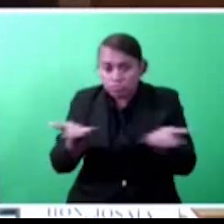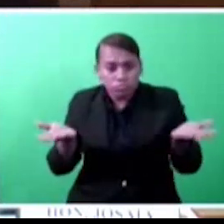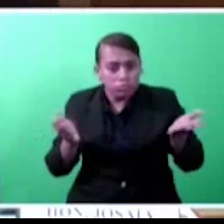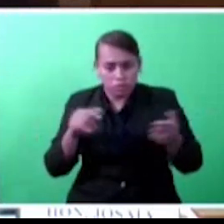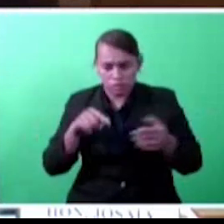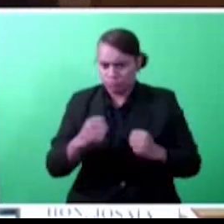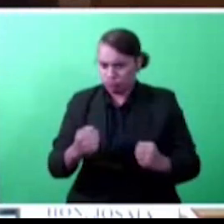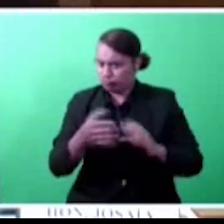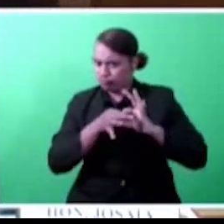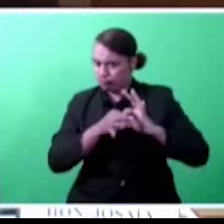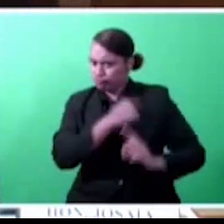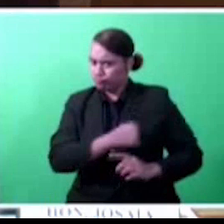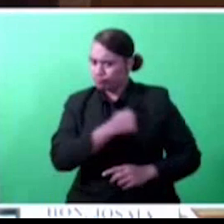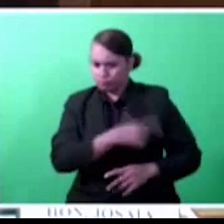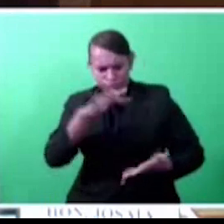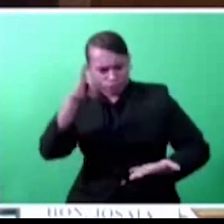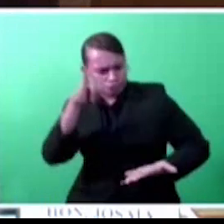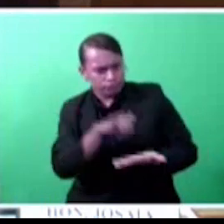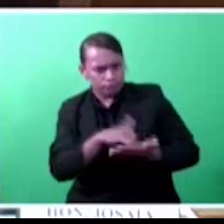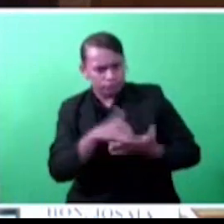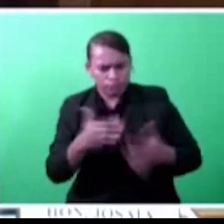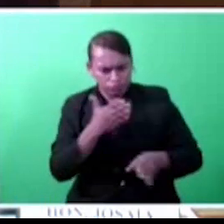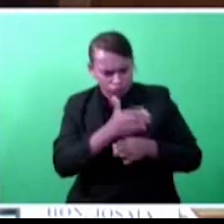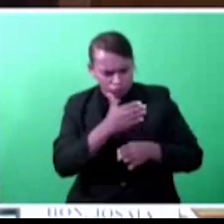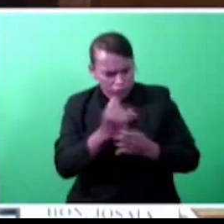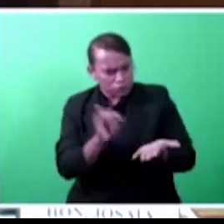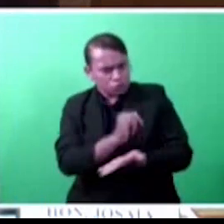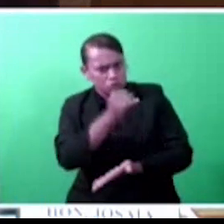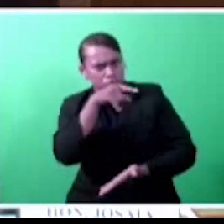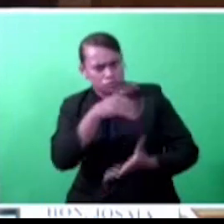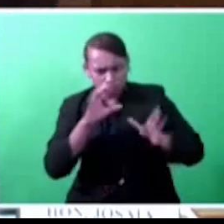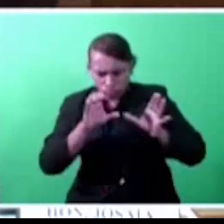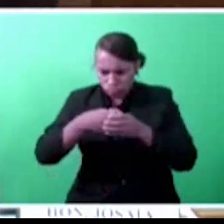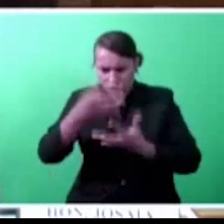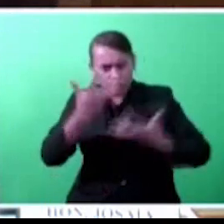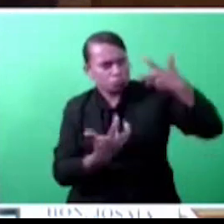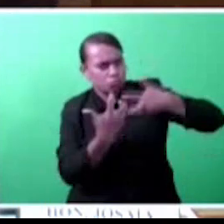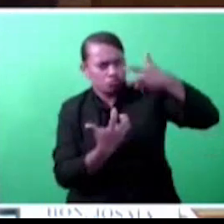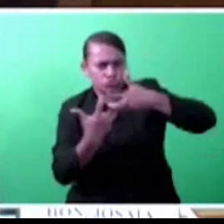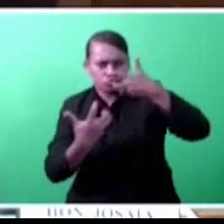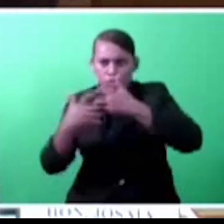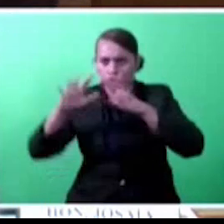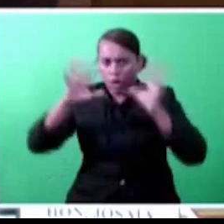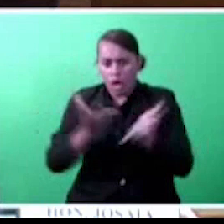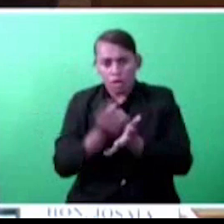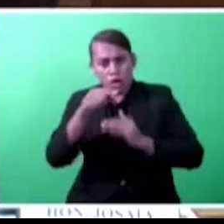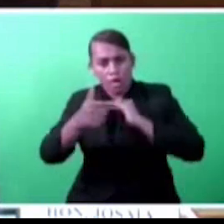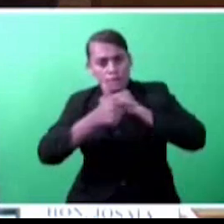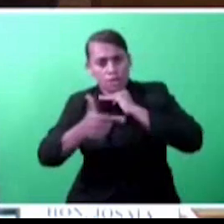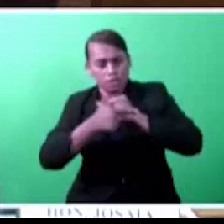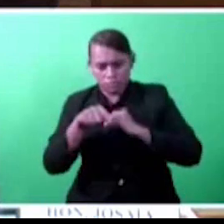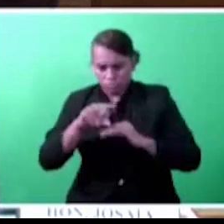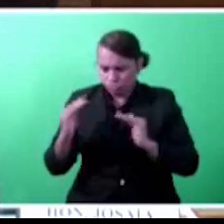indeed support of the aviation industry to enhance our compliance to ICAO standards, Mr. Speaker, And indeed, giving assurance to all